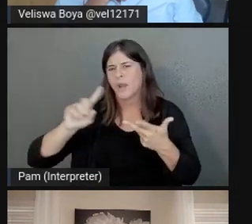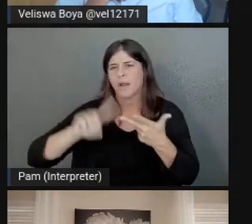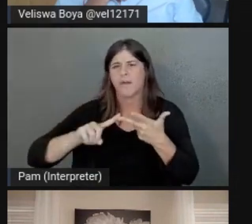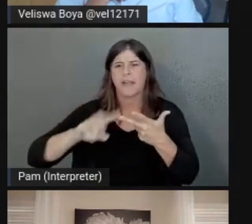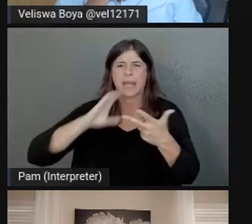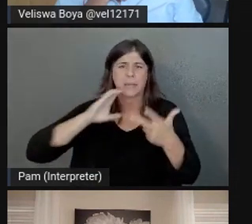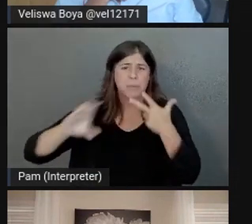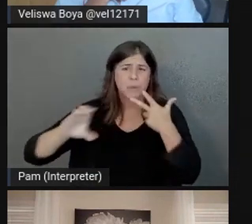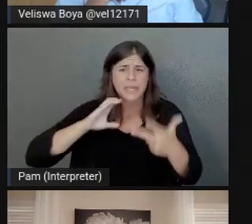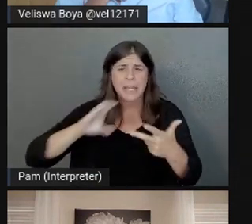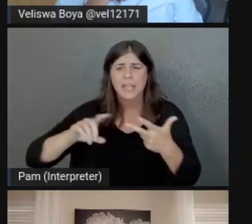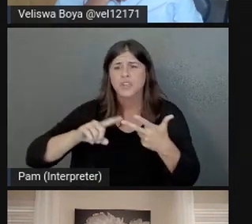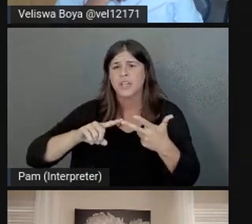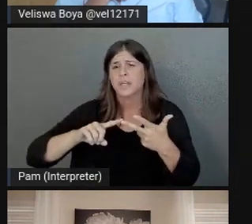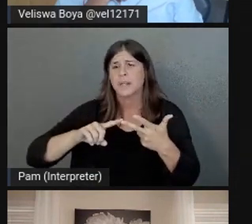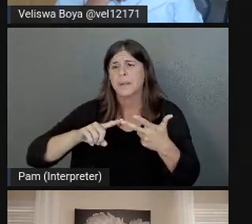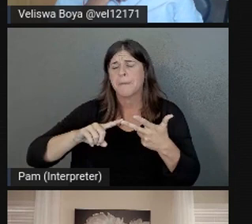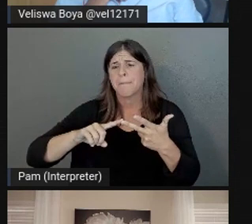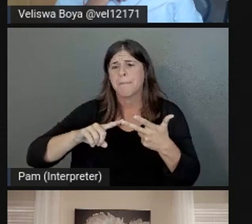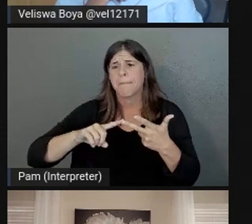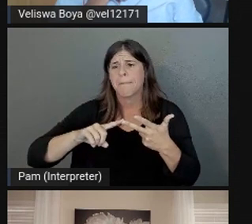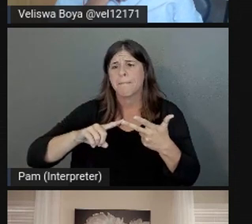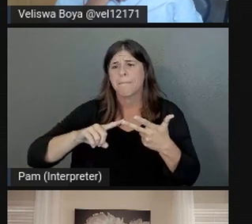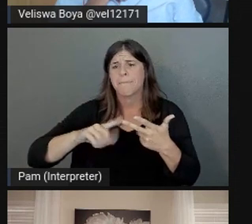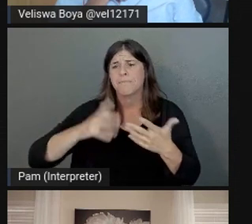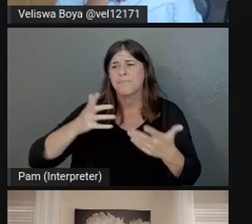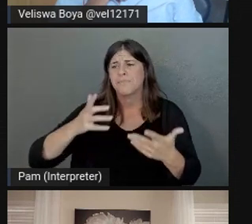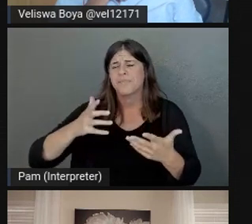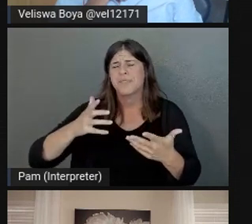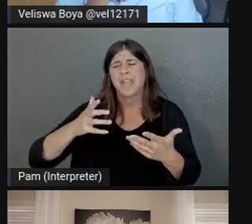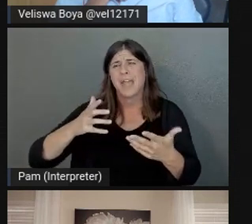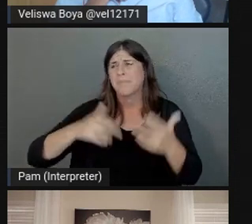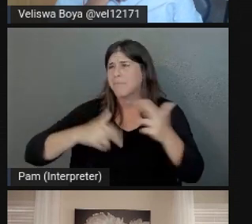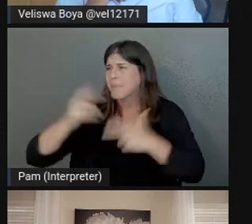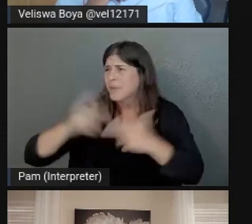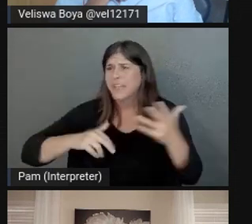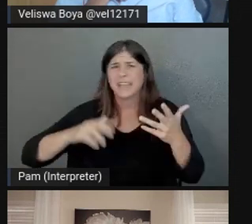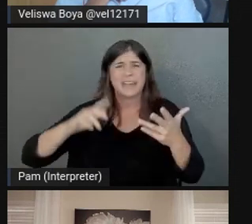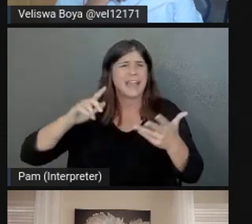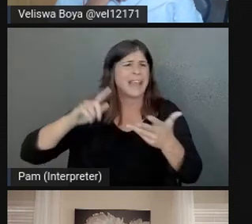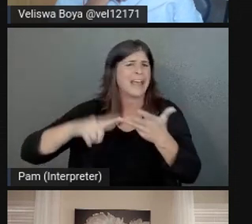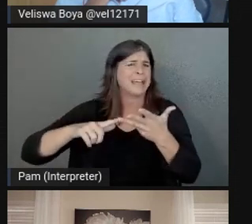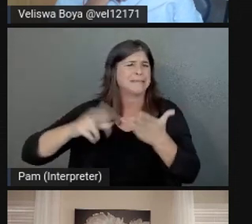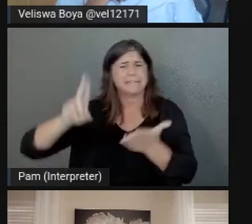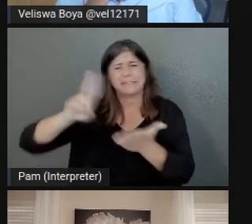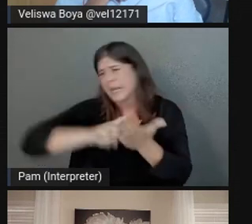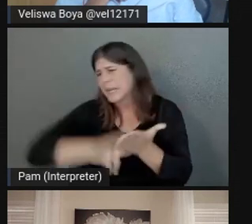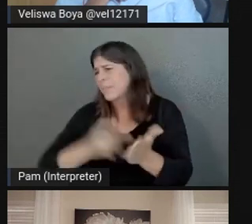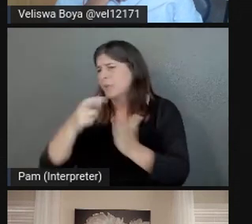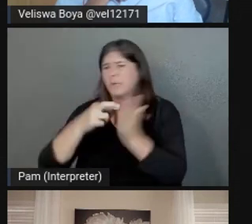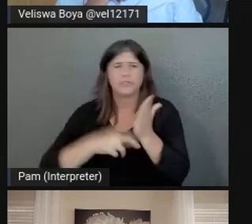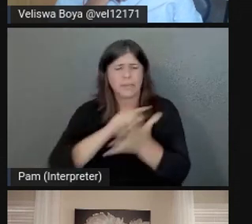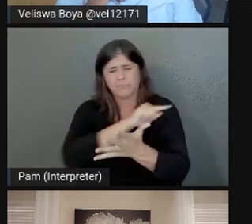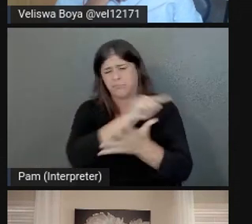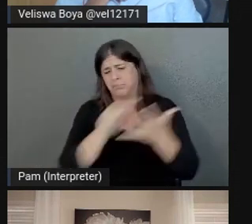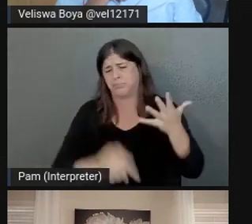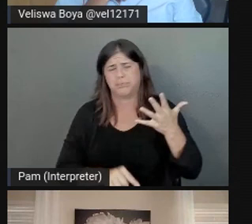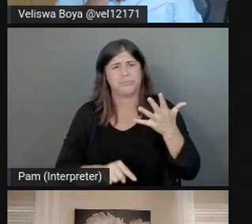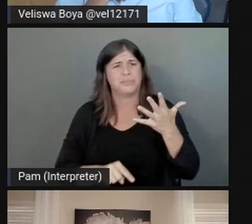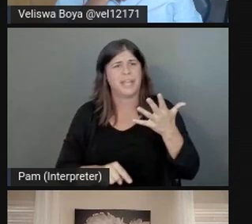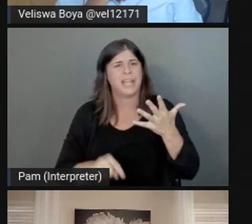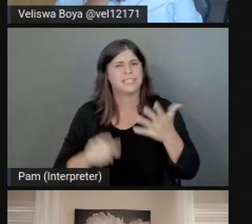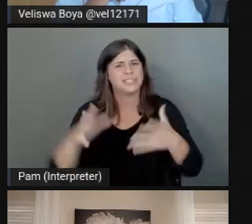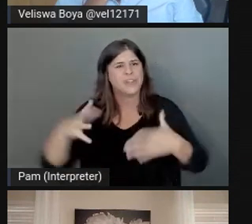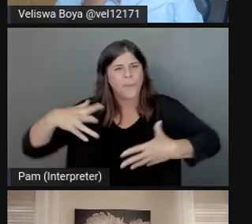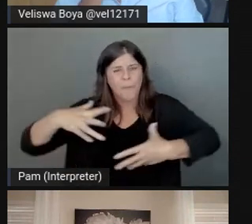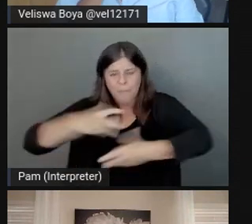communication and billing and sign up and registration. It's all so nicely packaged up